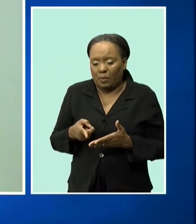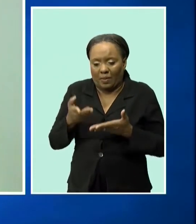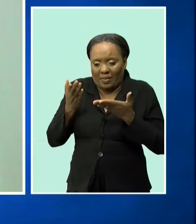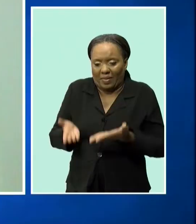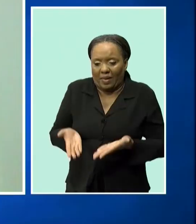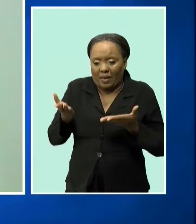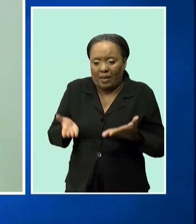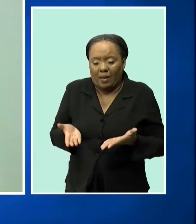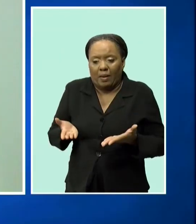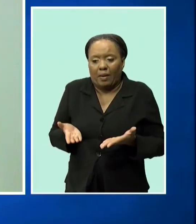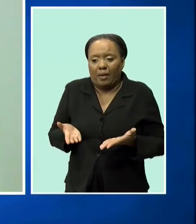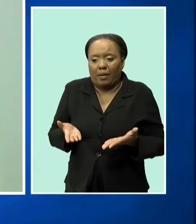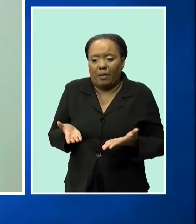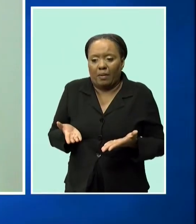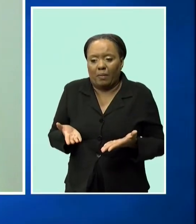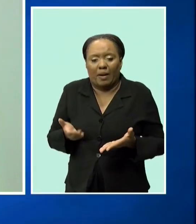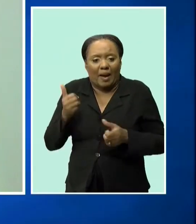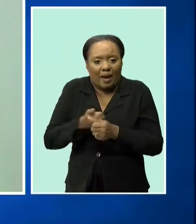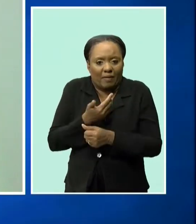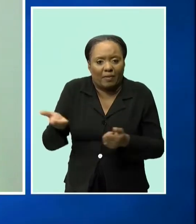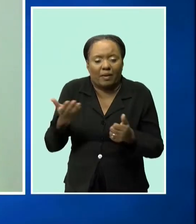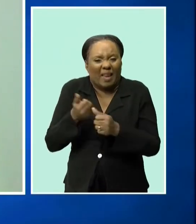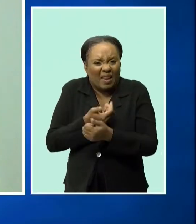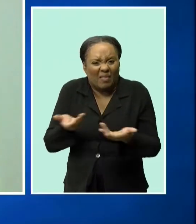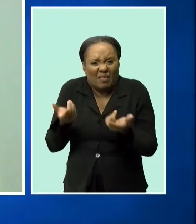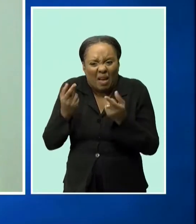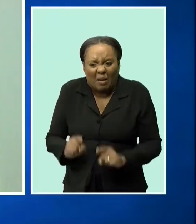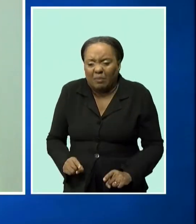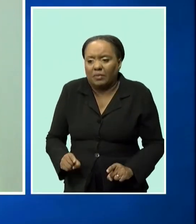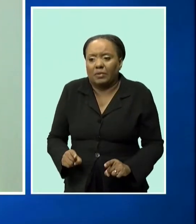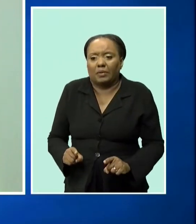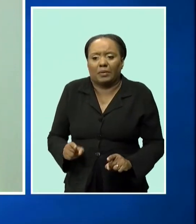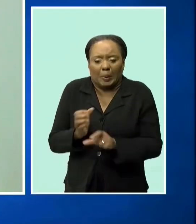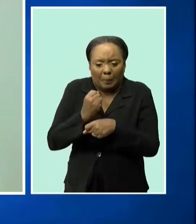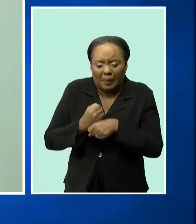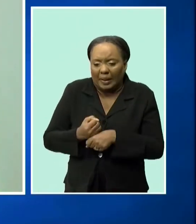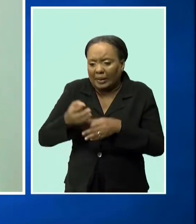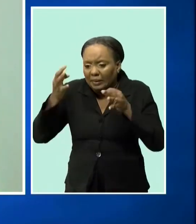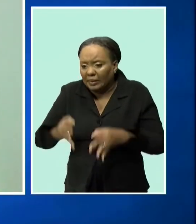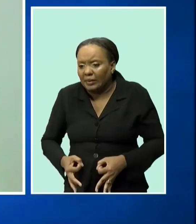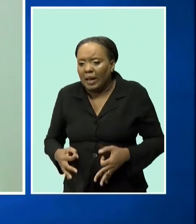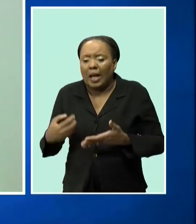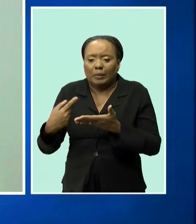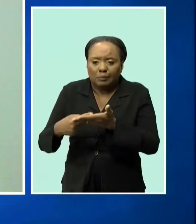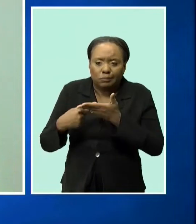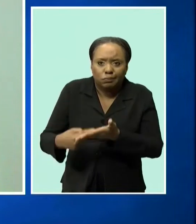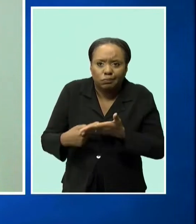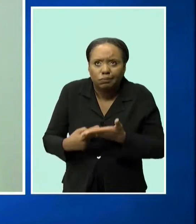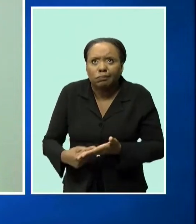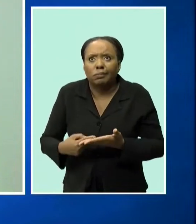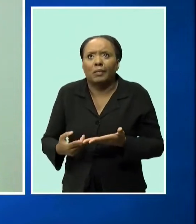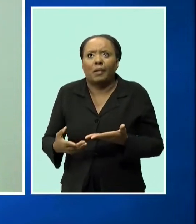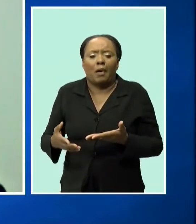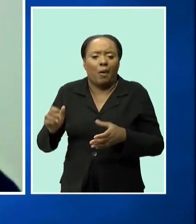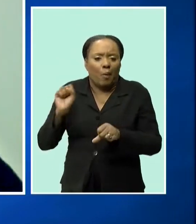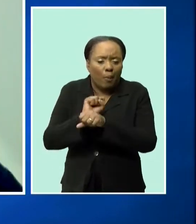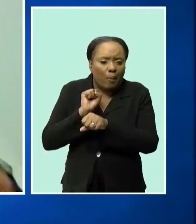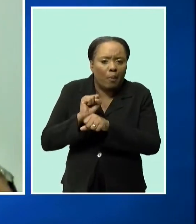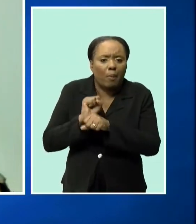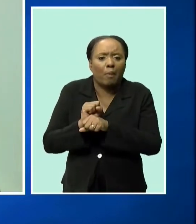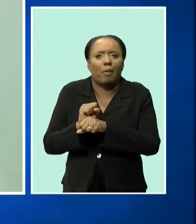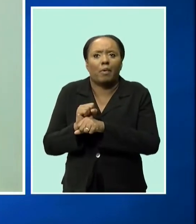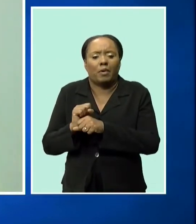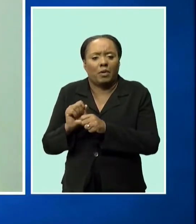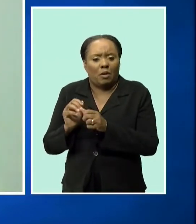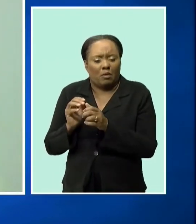because that office, the DGO, as it's commonly called, sets the Director General's vision and works very closely within